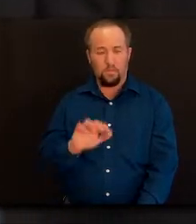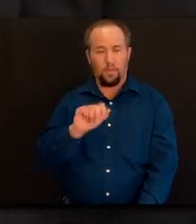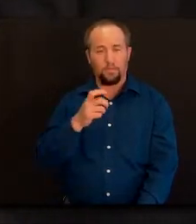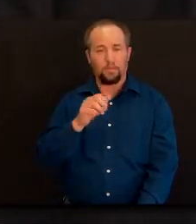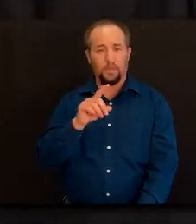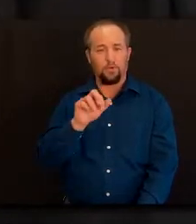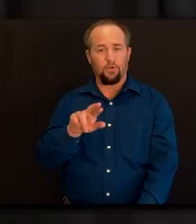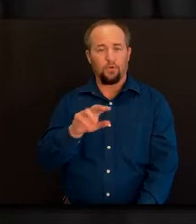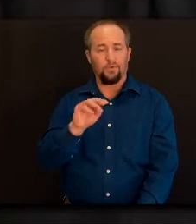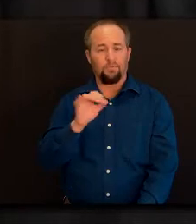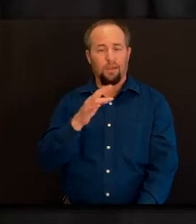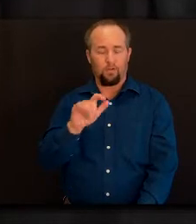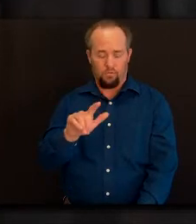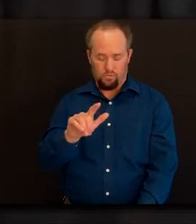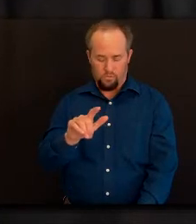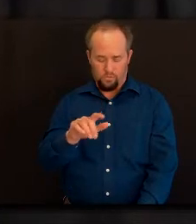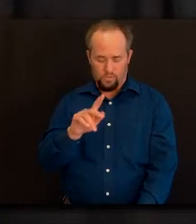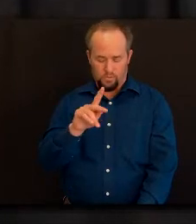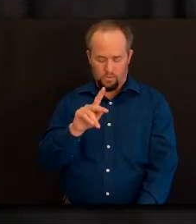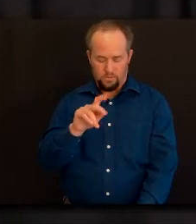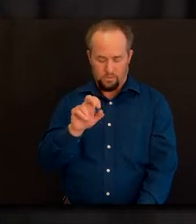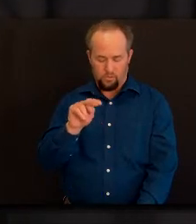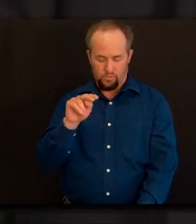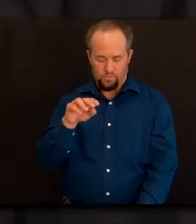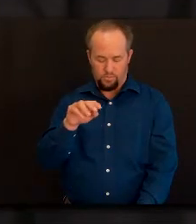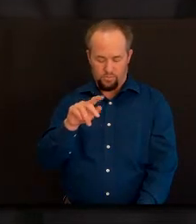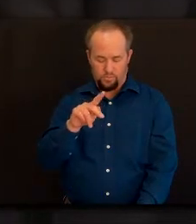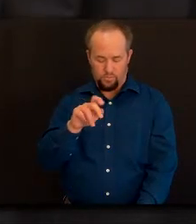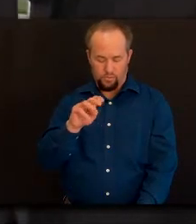Alexander Michael Kearns.